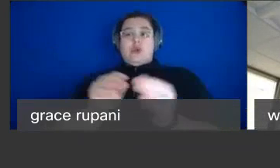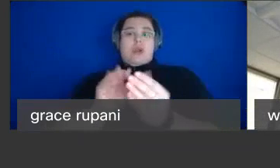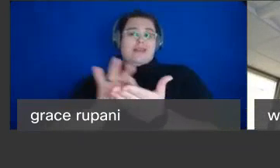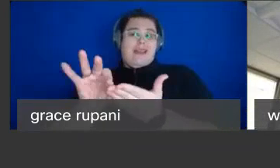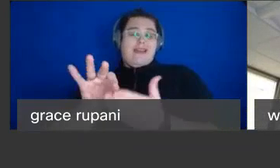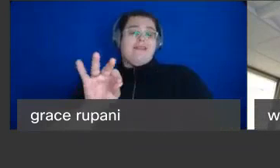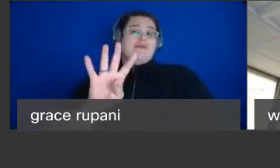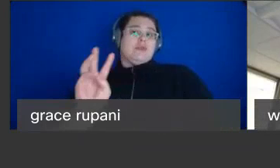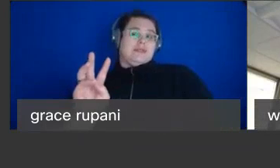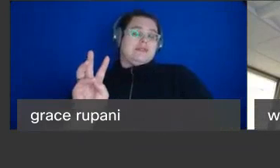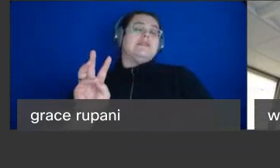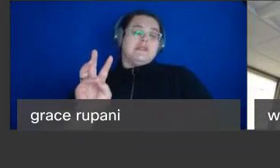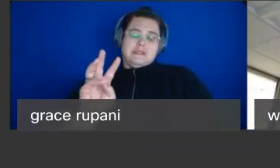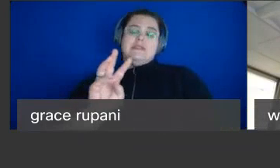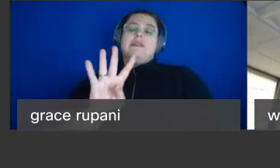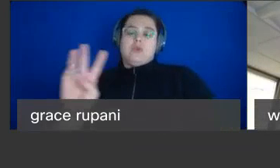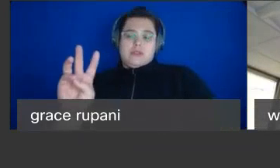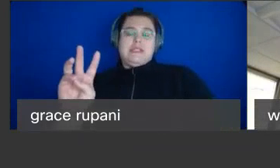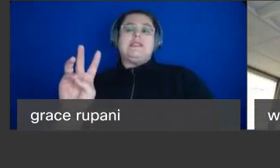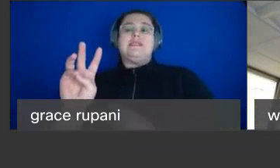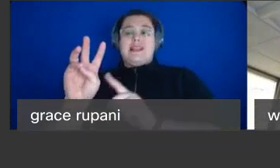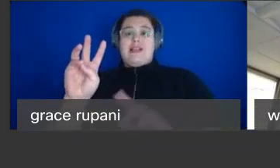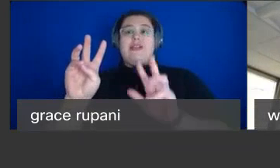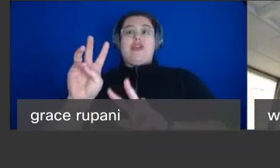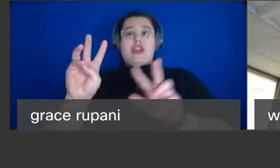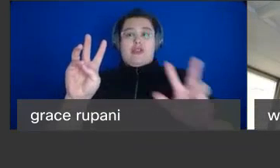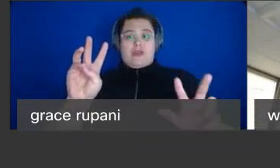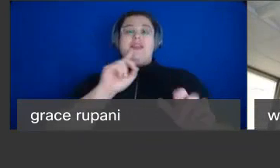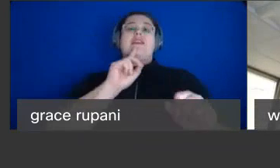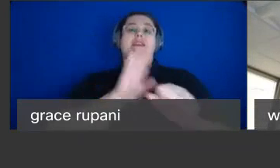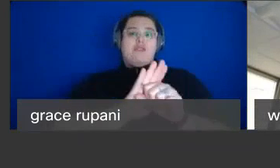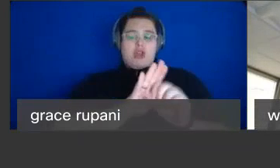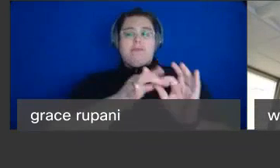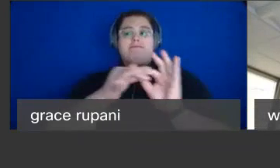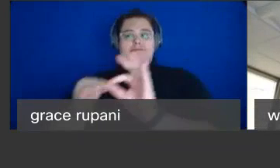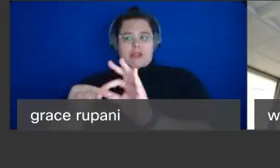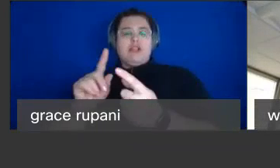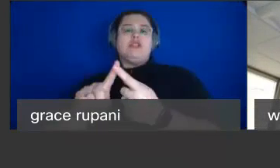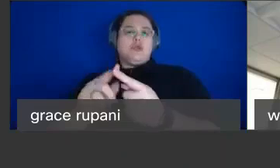of those being confirmed COVID, related to COVID to date.